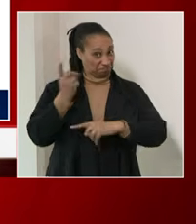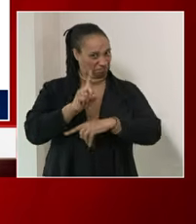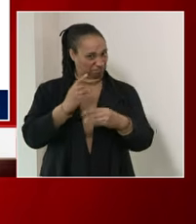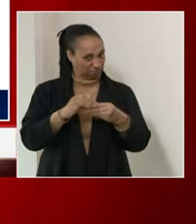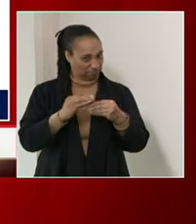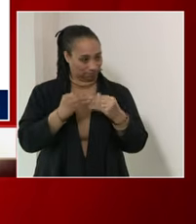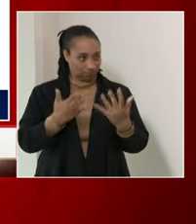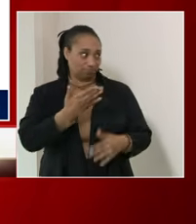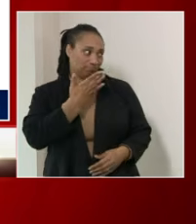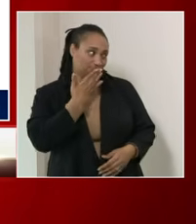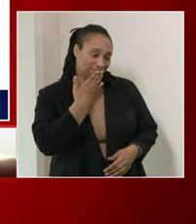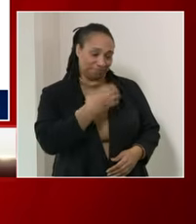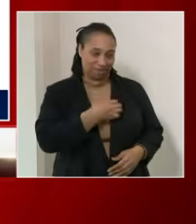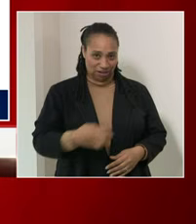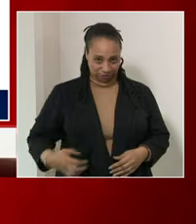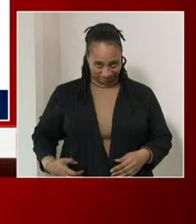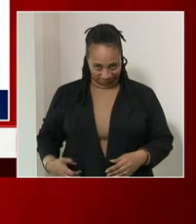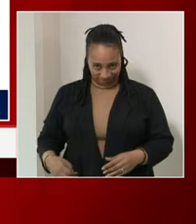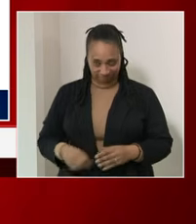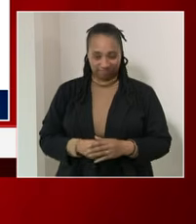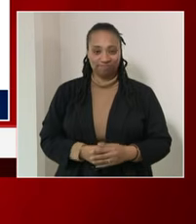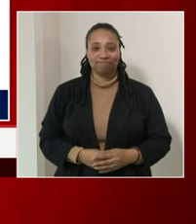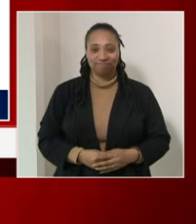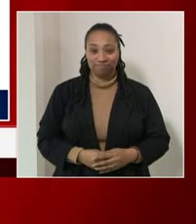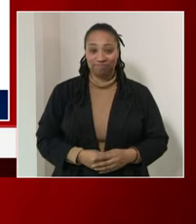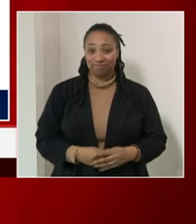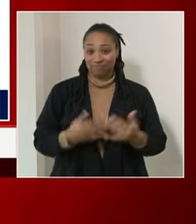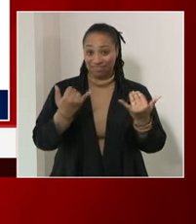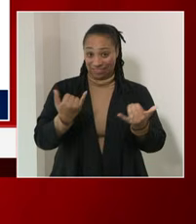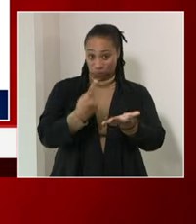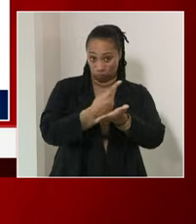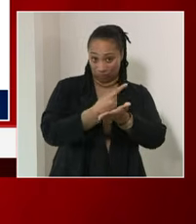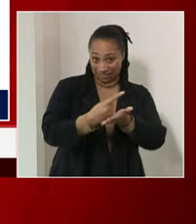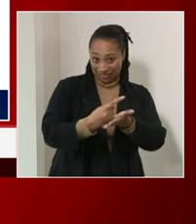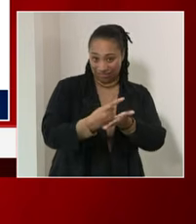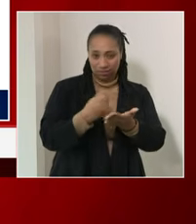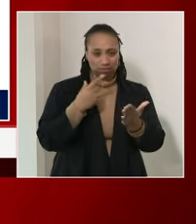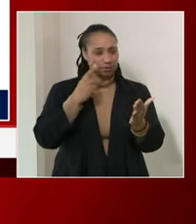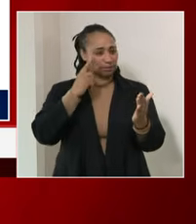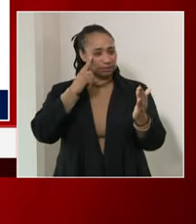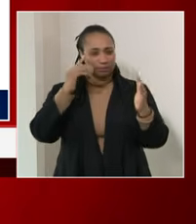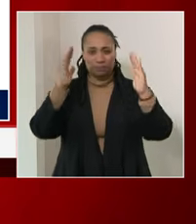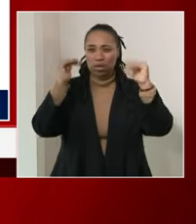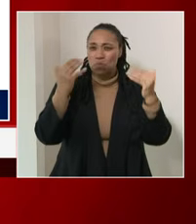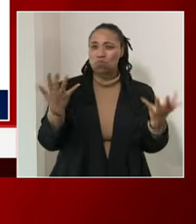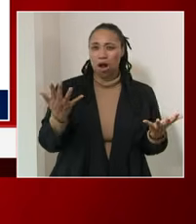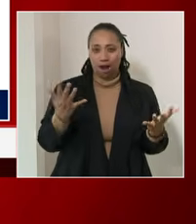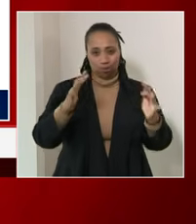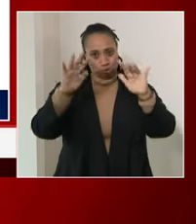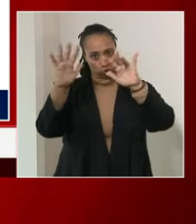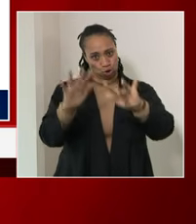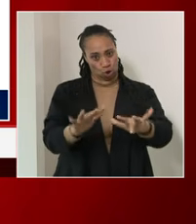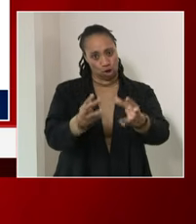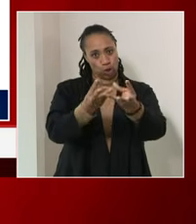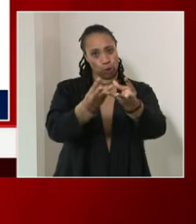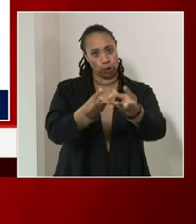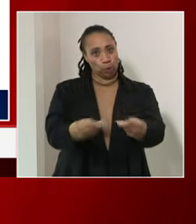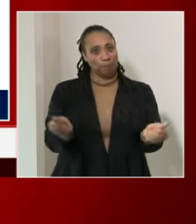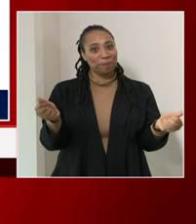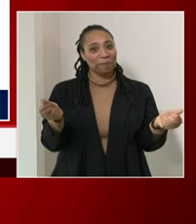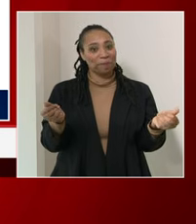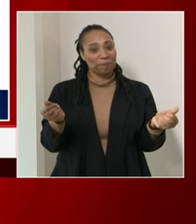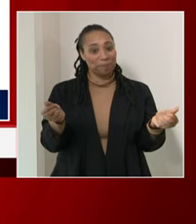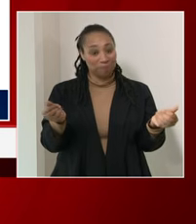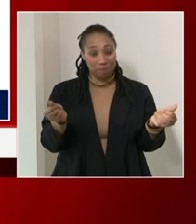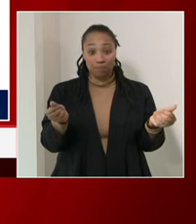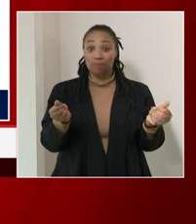expect this week to have favorable conditions for more melting. What that means is you'll see higher daytime temperatures that'll boost when they mixed with the salt that